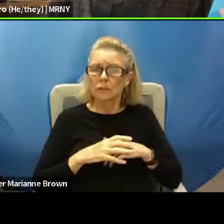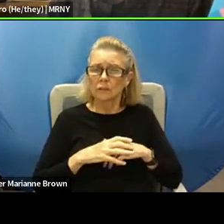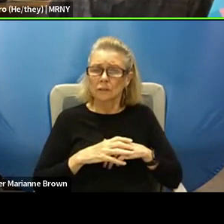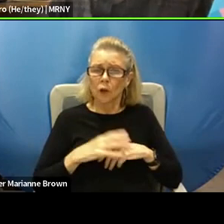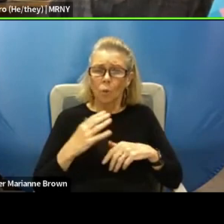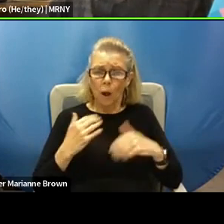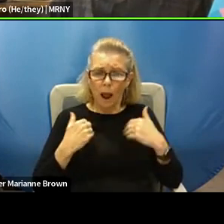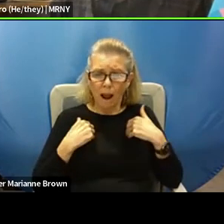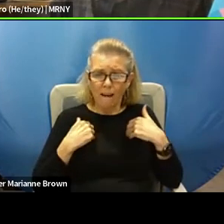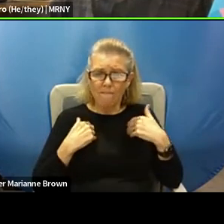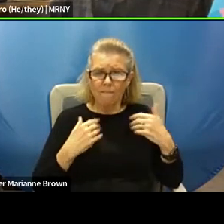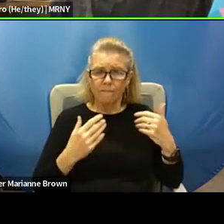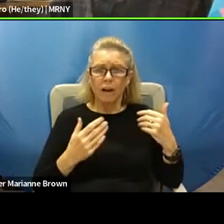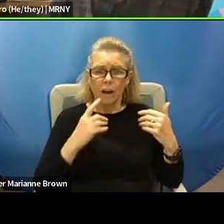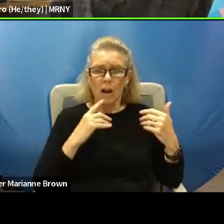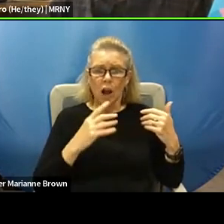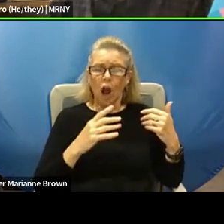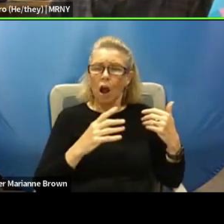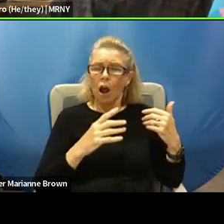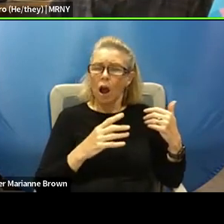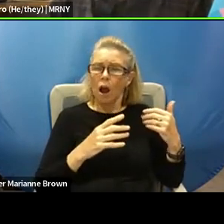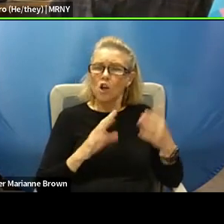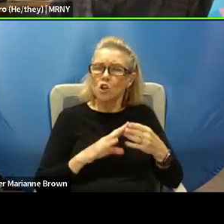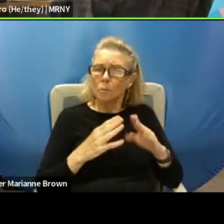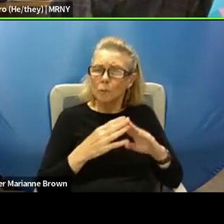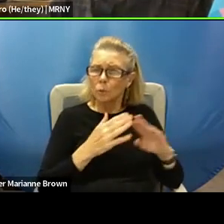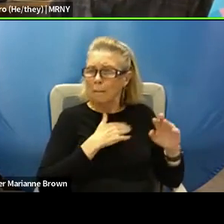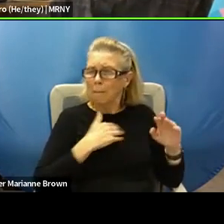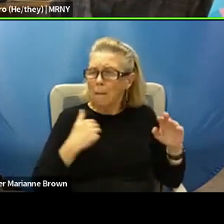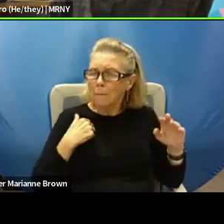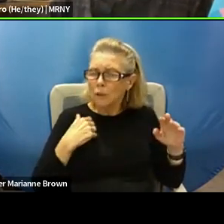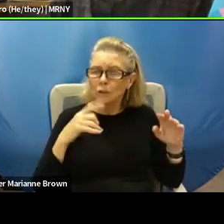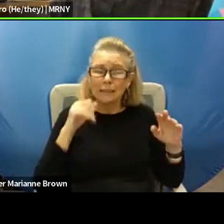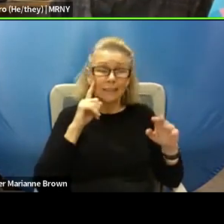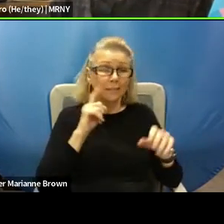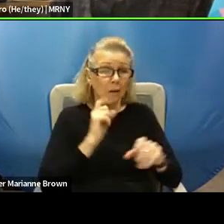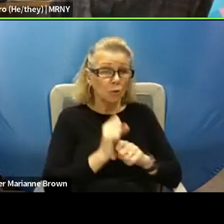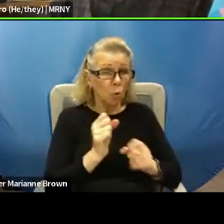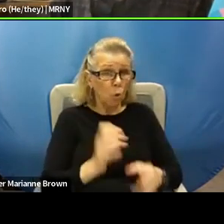are sex workers who are aging, and